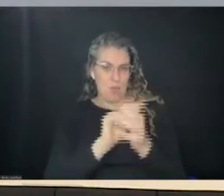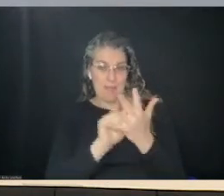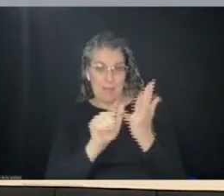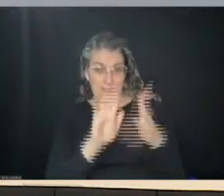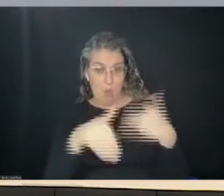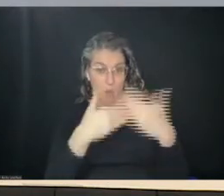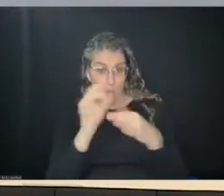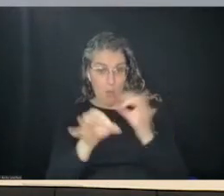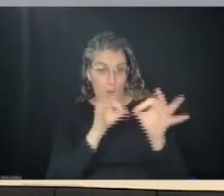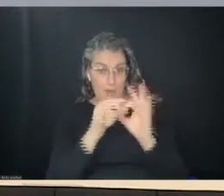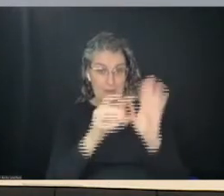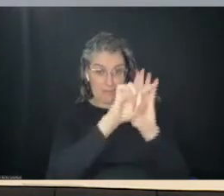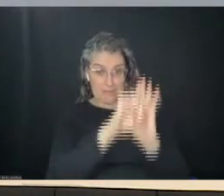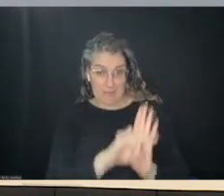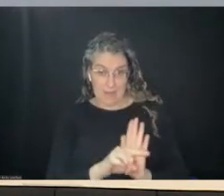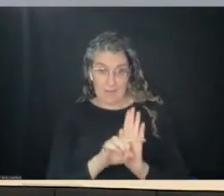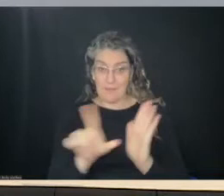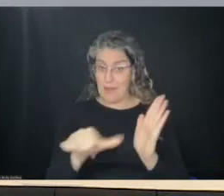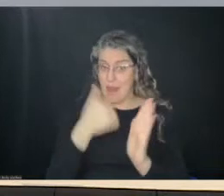and have any charges been laid?